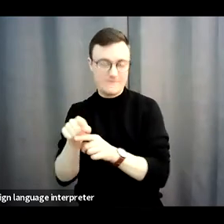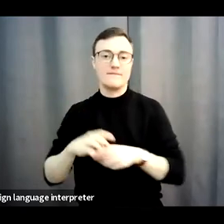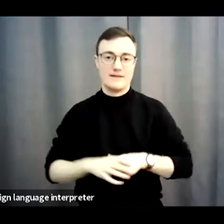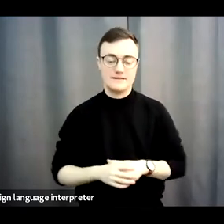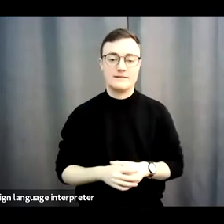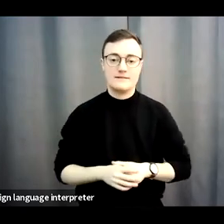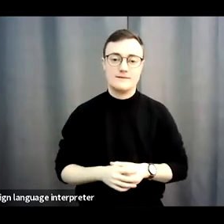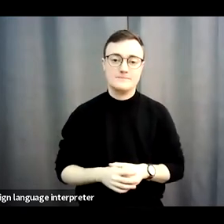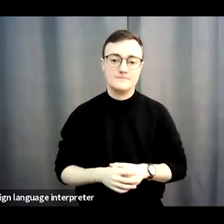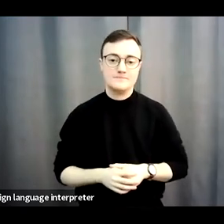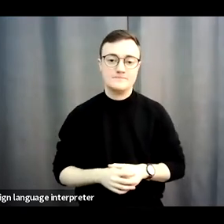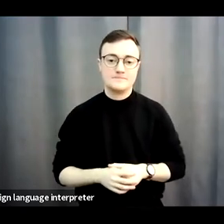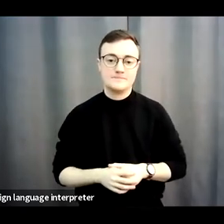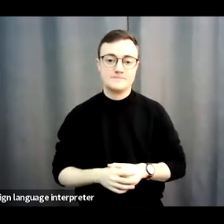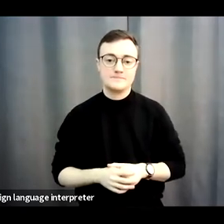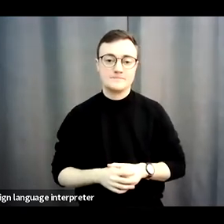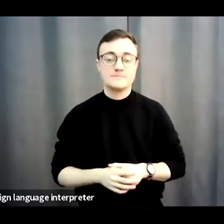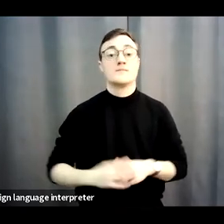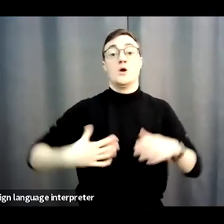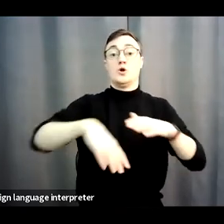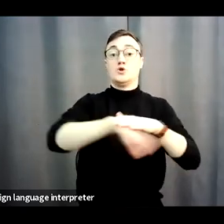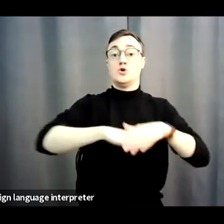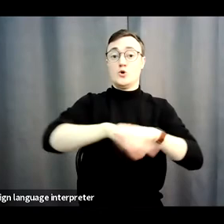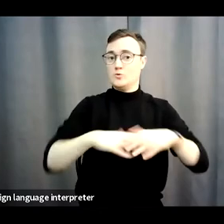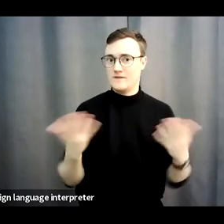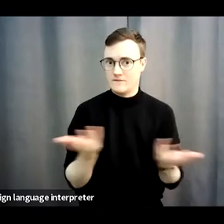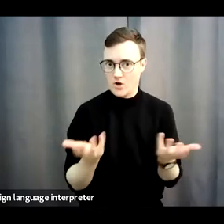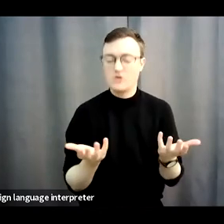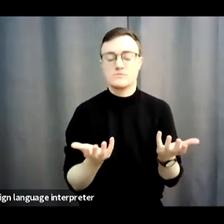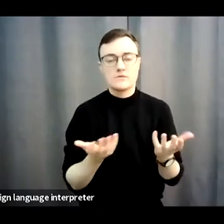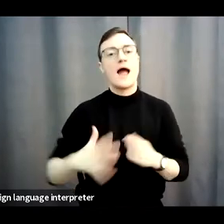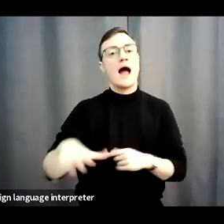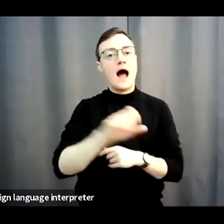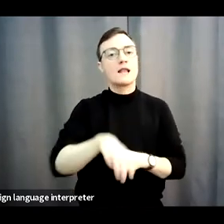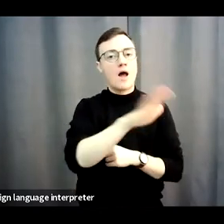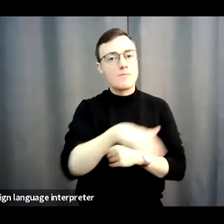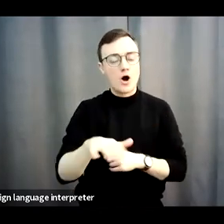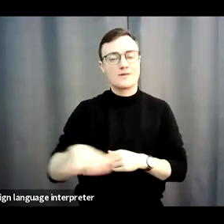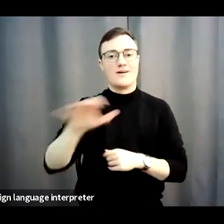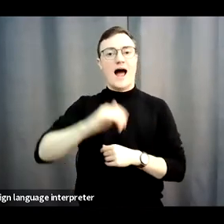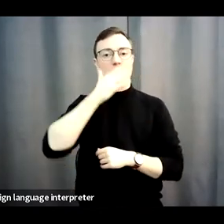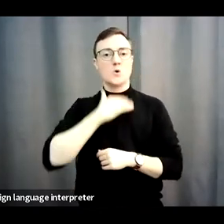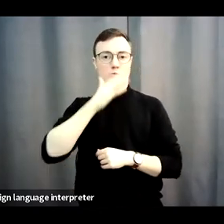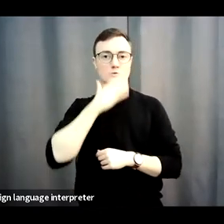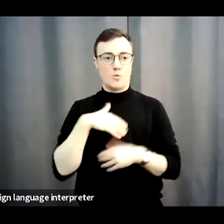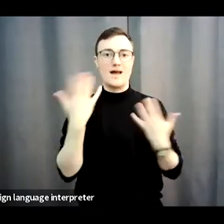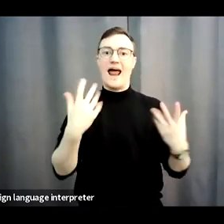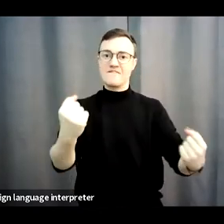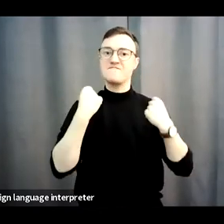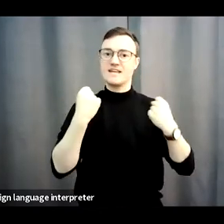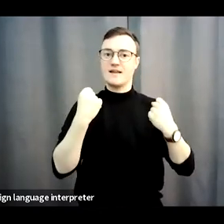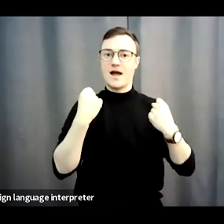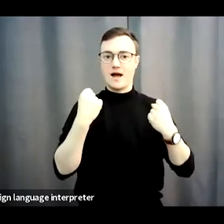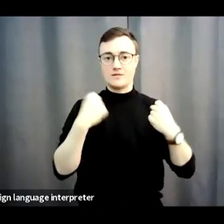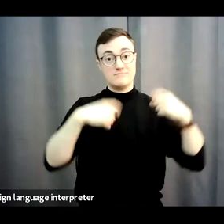point of departure must be that all children and young people are important here